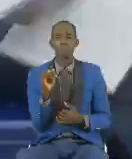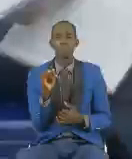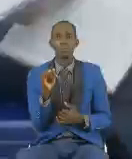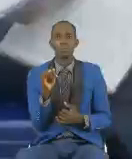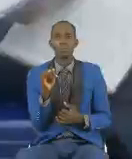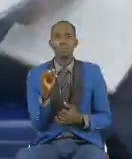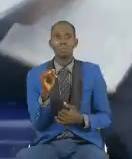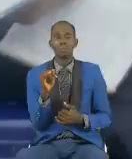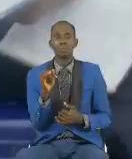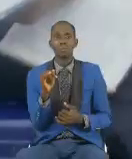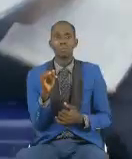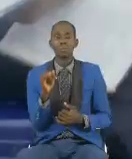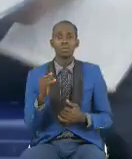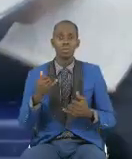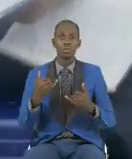of the wealth